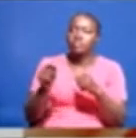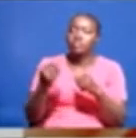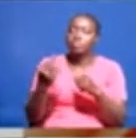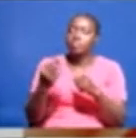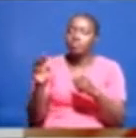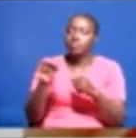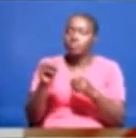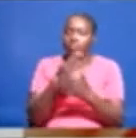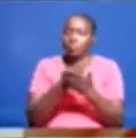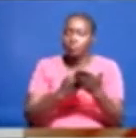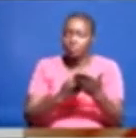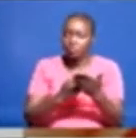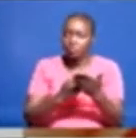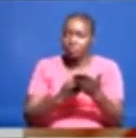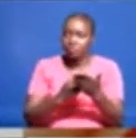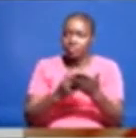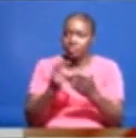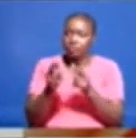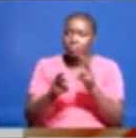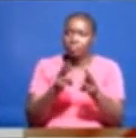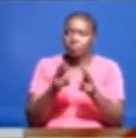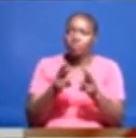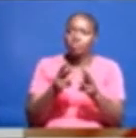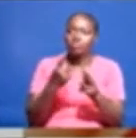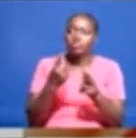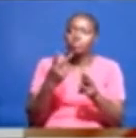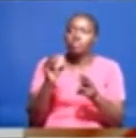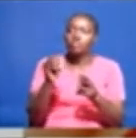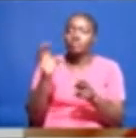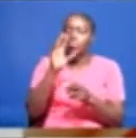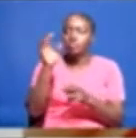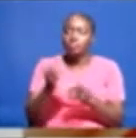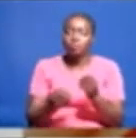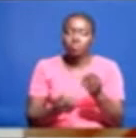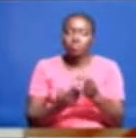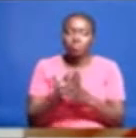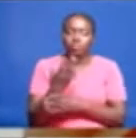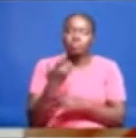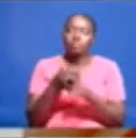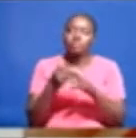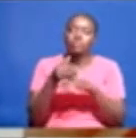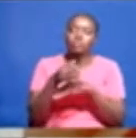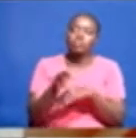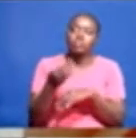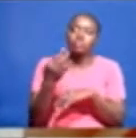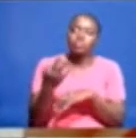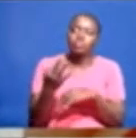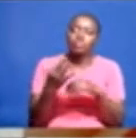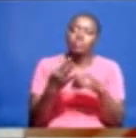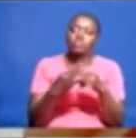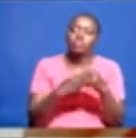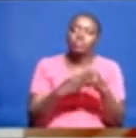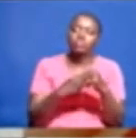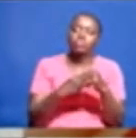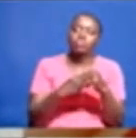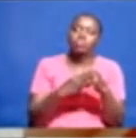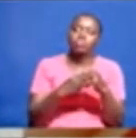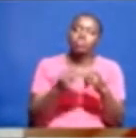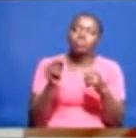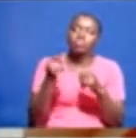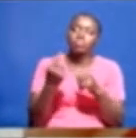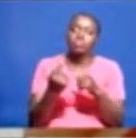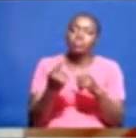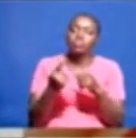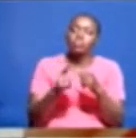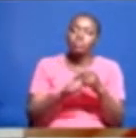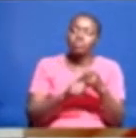first half of 2022, a 120% growth from a loss of 318.1 in June